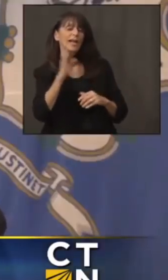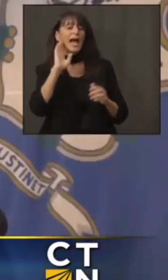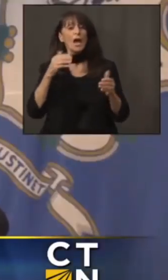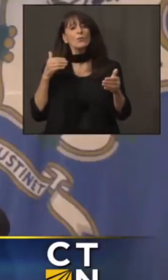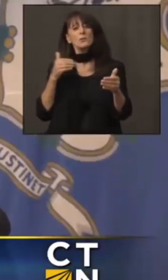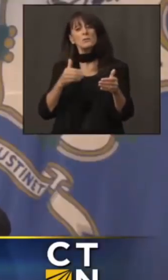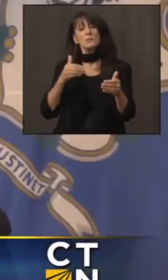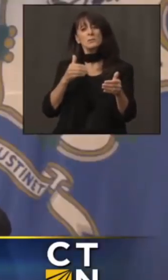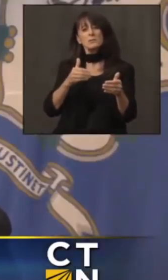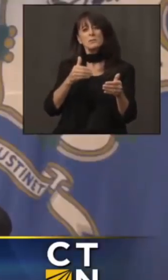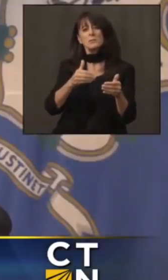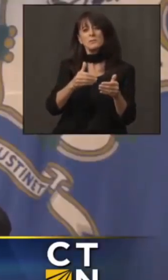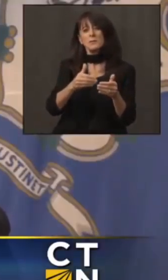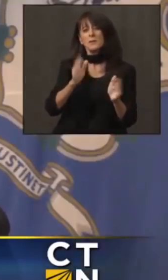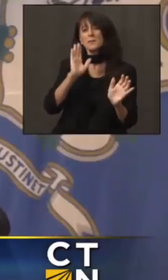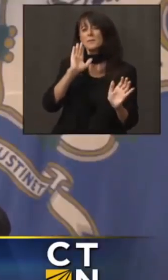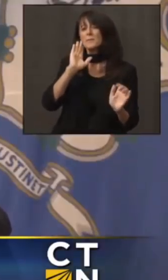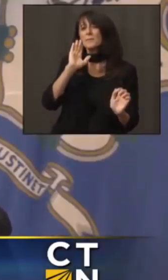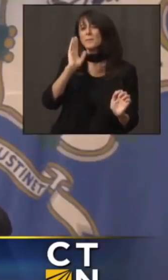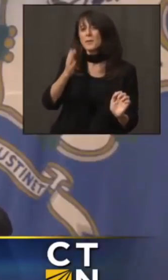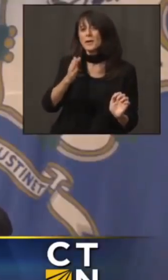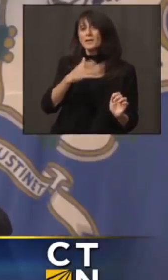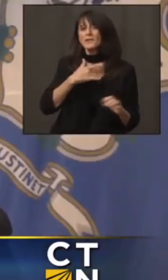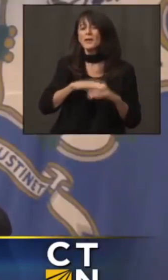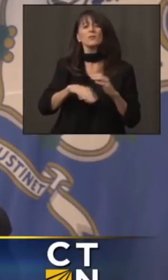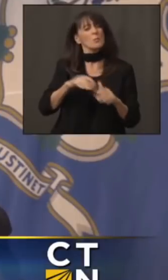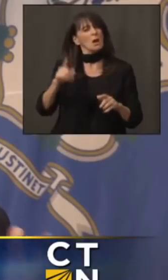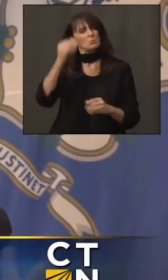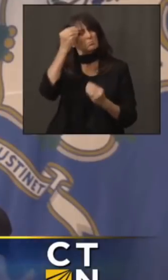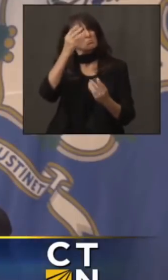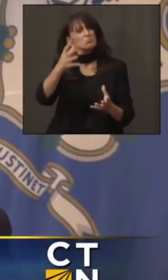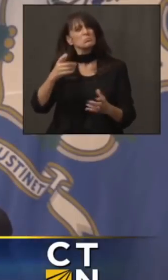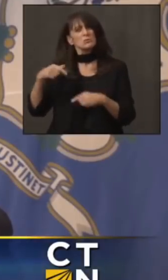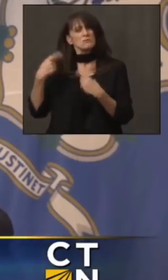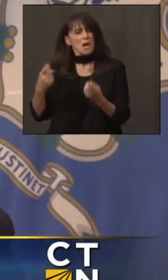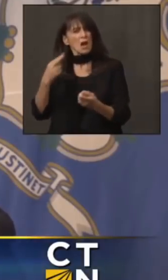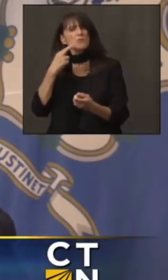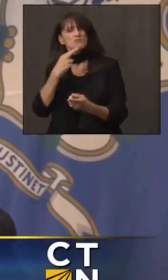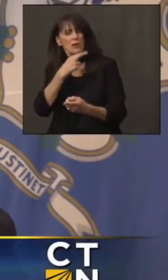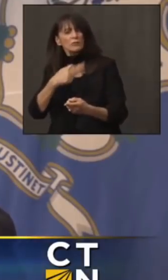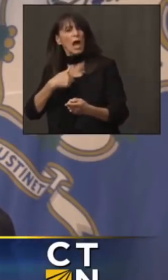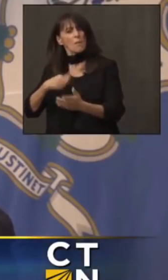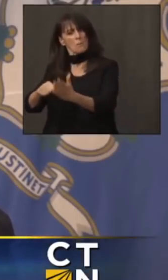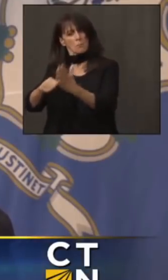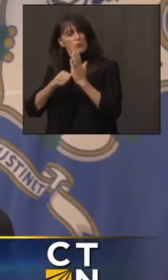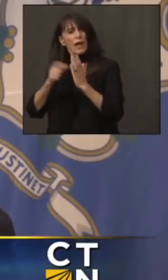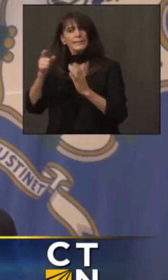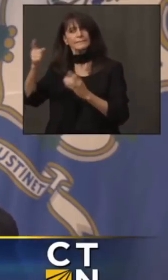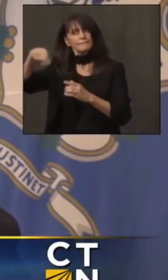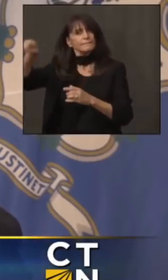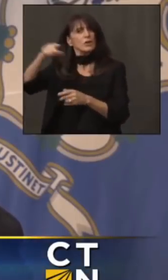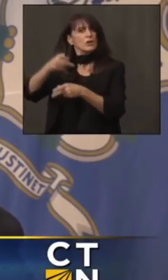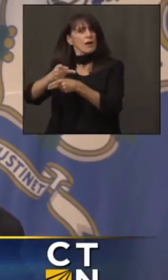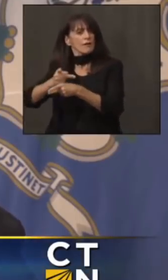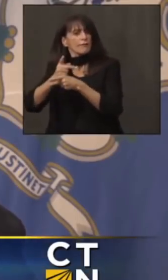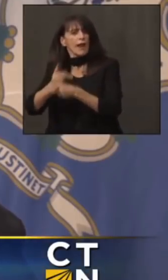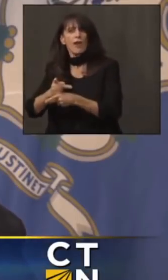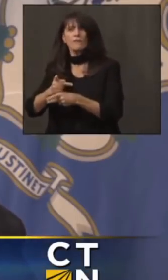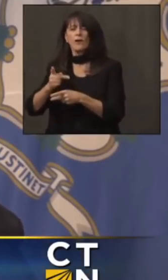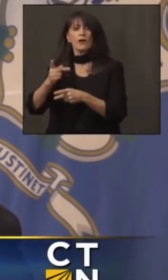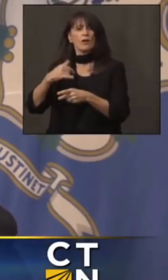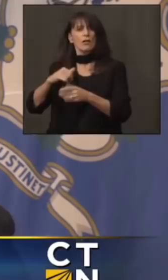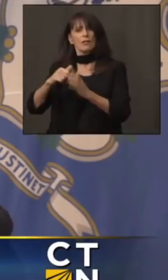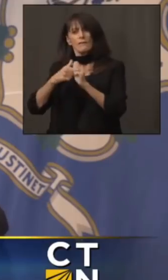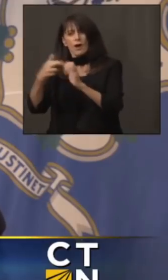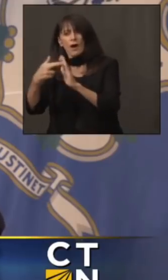think so. Like I said, I've been pretty impressed with the restaurateurs. I've seen how careful they are. I see how careful they are about distancing. I'll